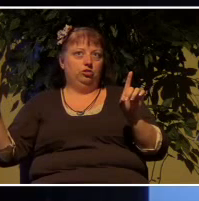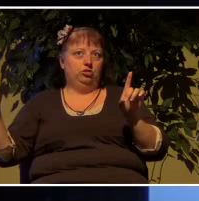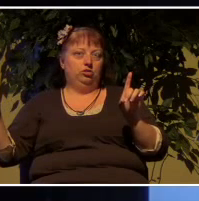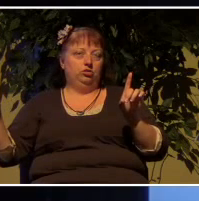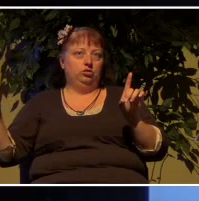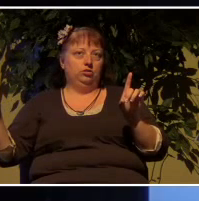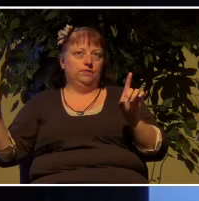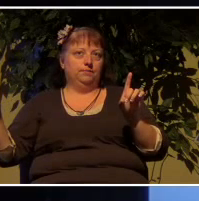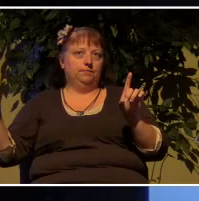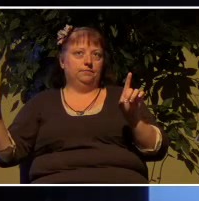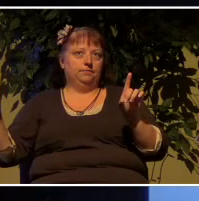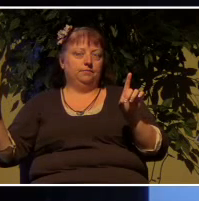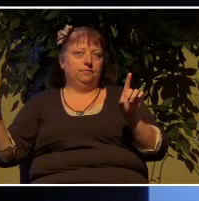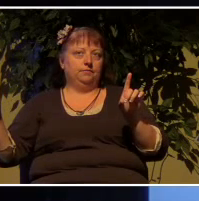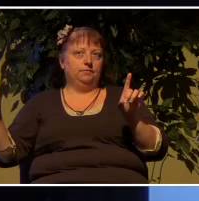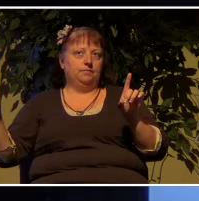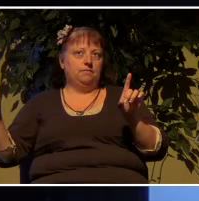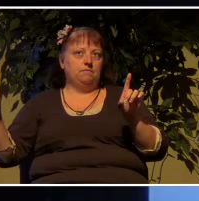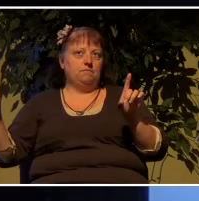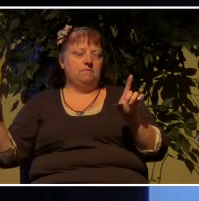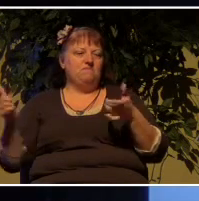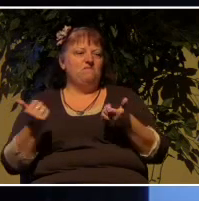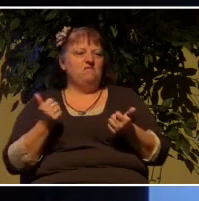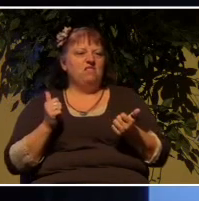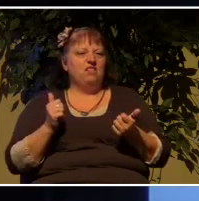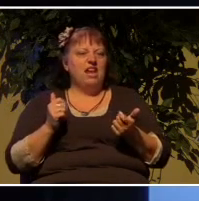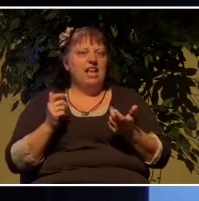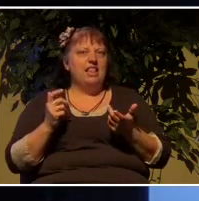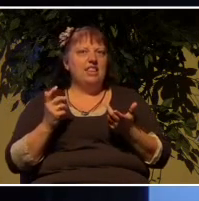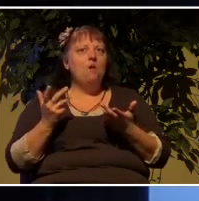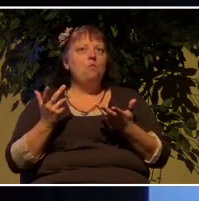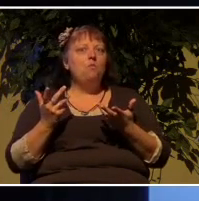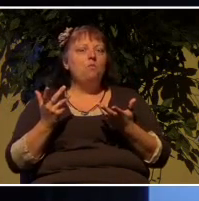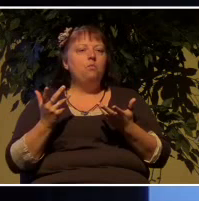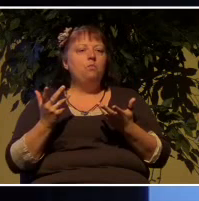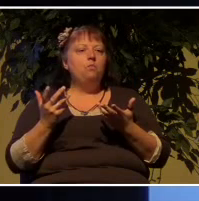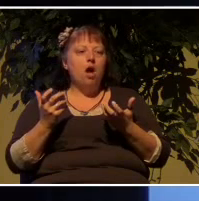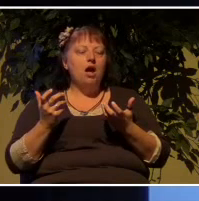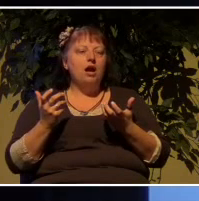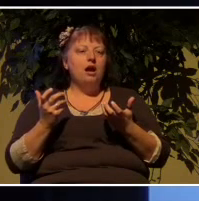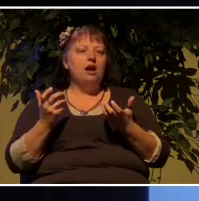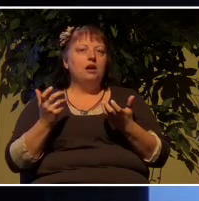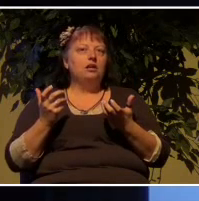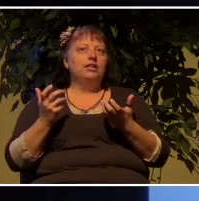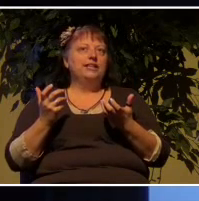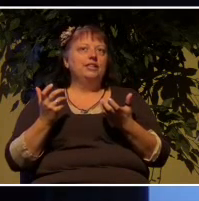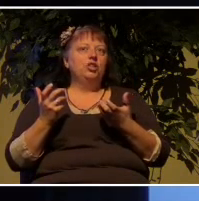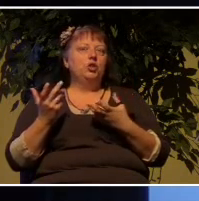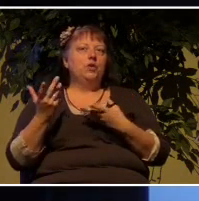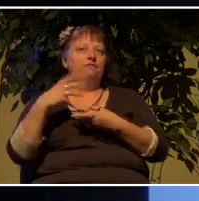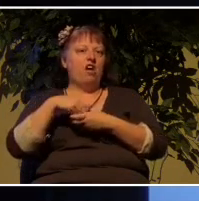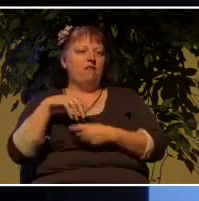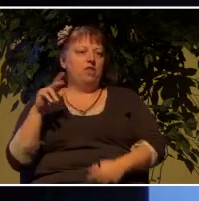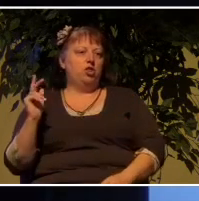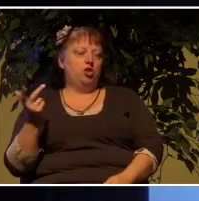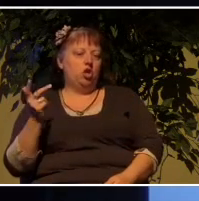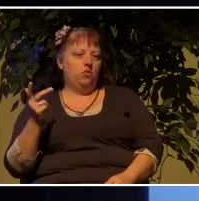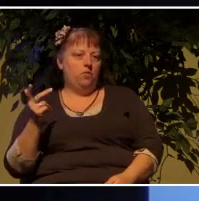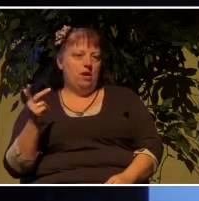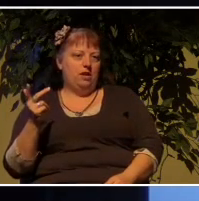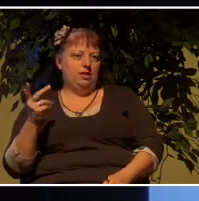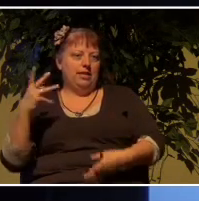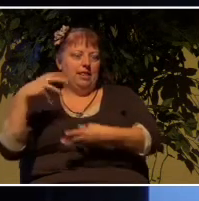other, they're now busy with lawyers trying to find some legal way of defining a